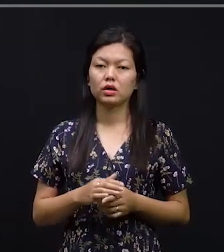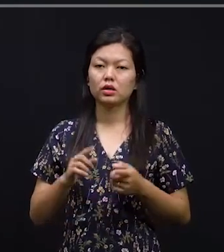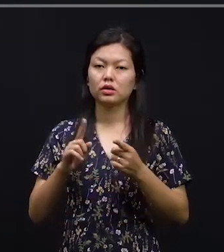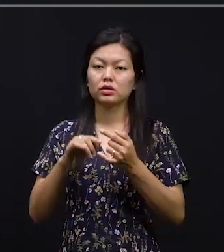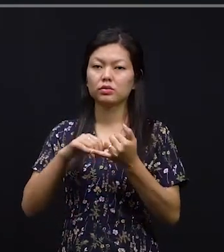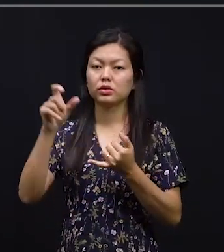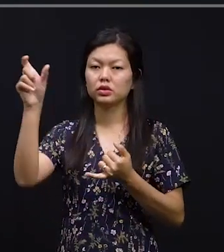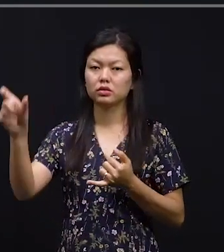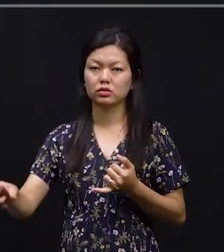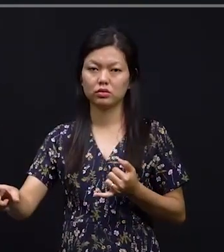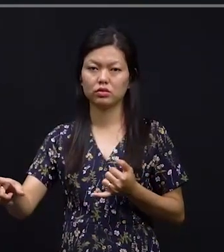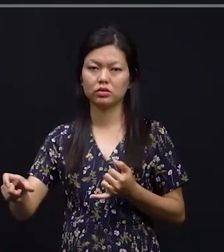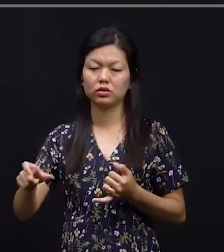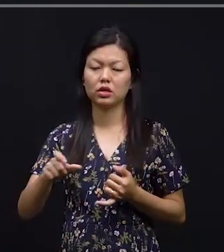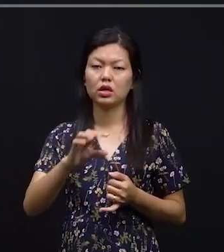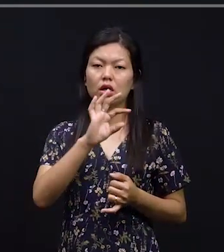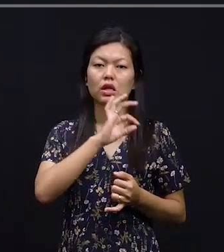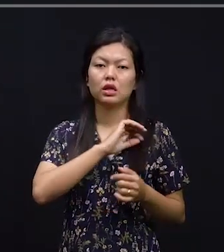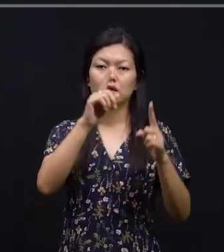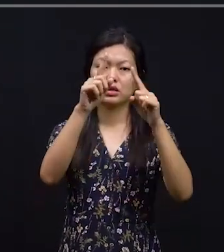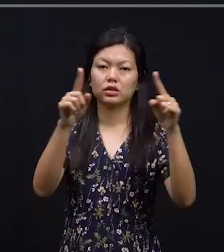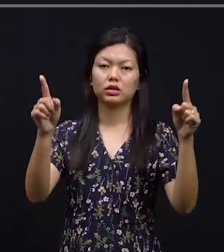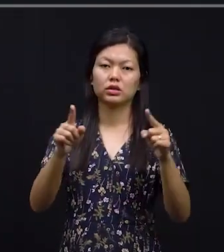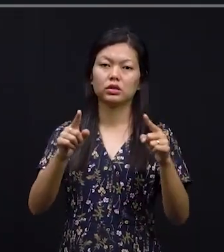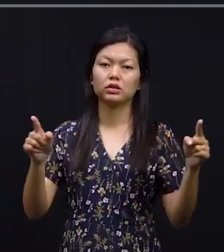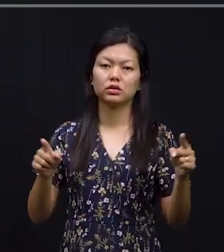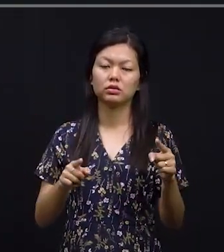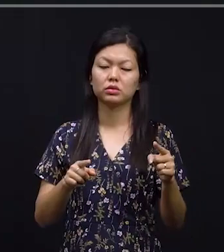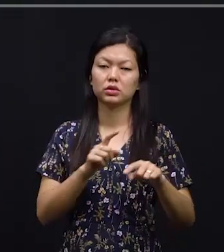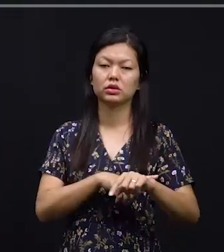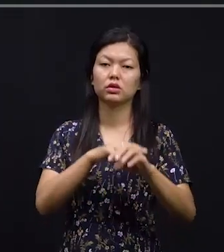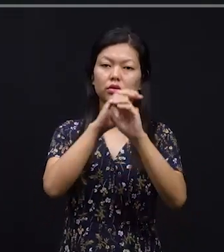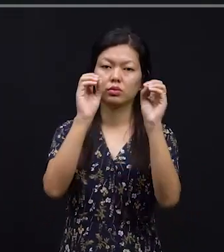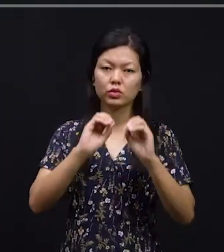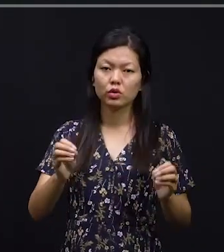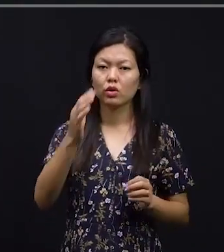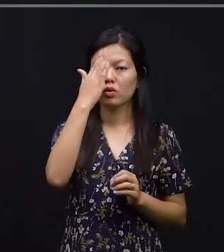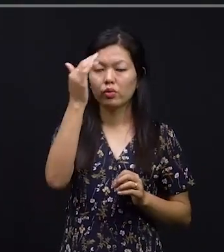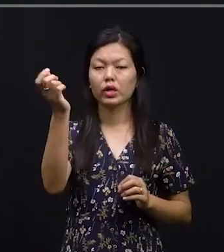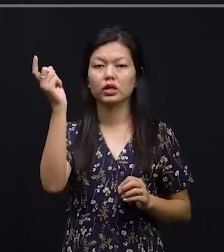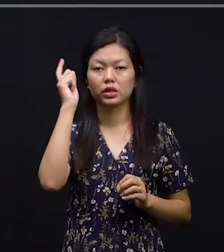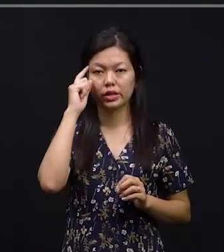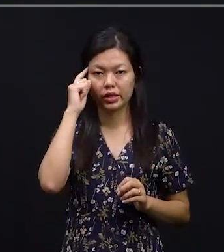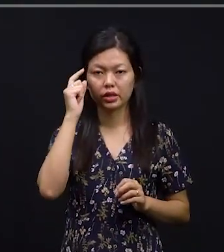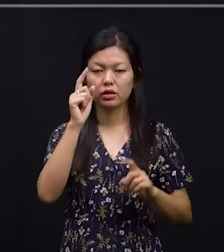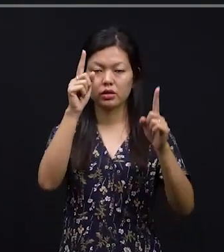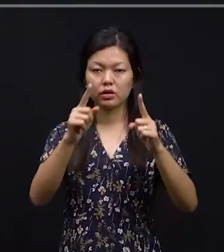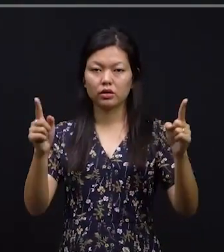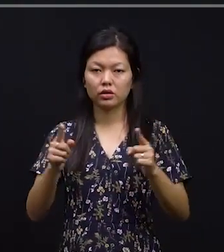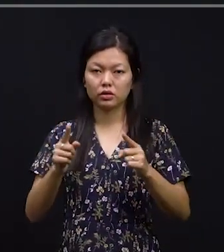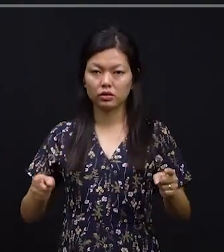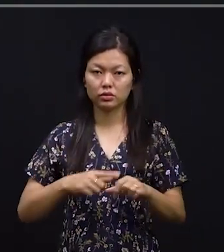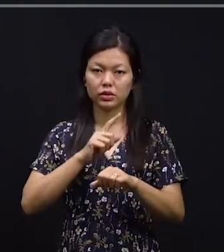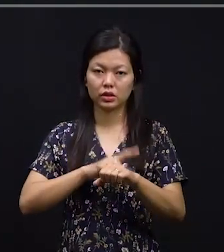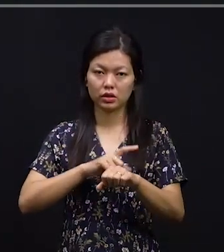money, an excuse to pick a poor man's pocket. That is what he said. And when the nephew got the